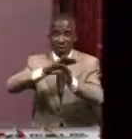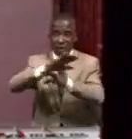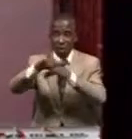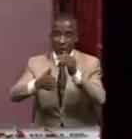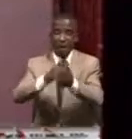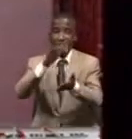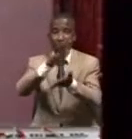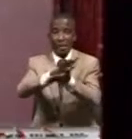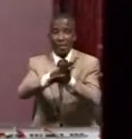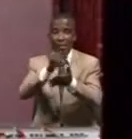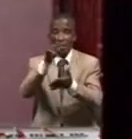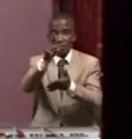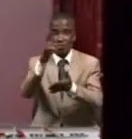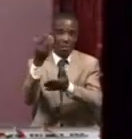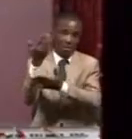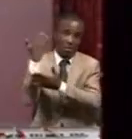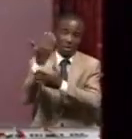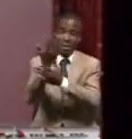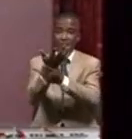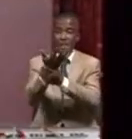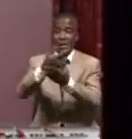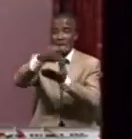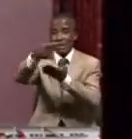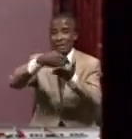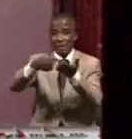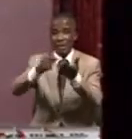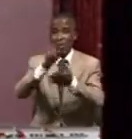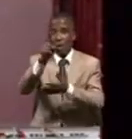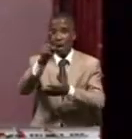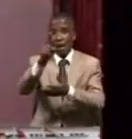you signed, you get a total of